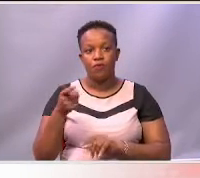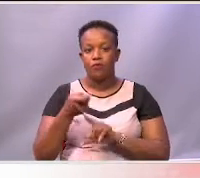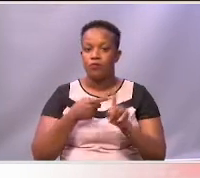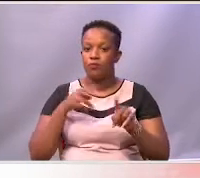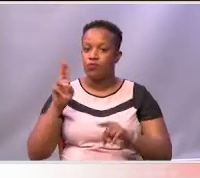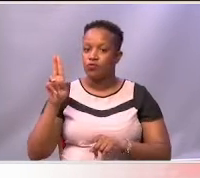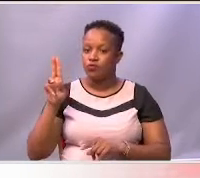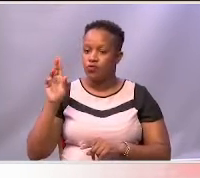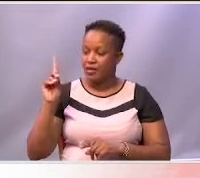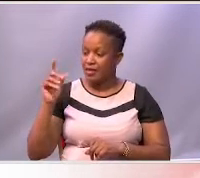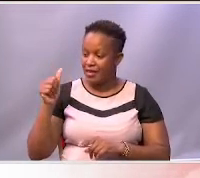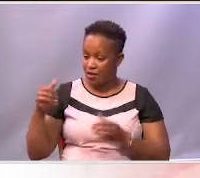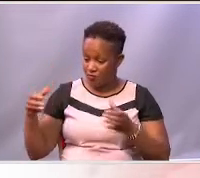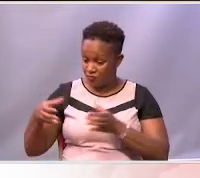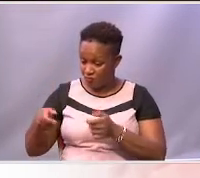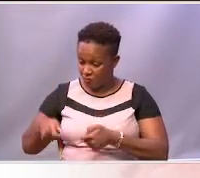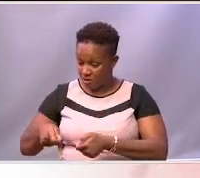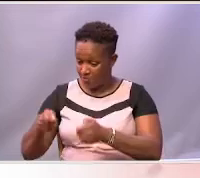UDA, whether you are